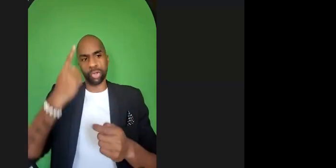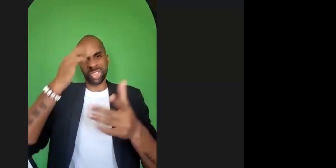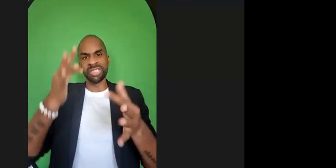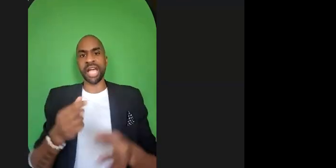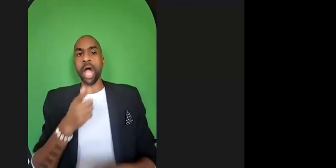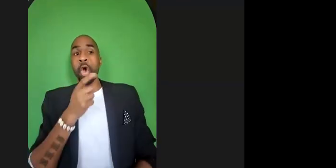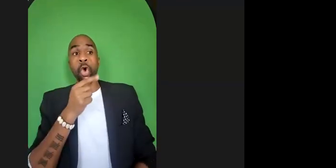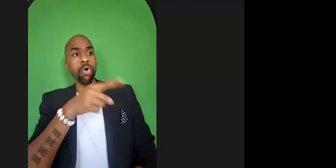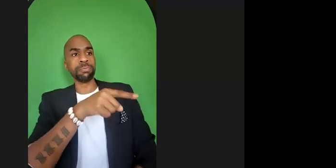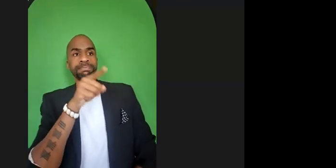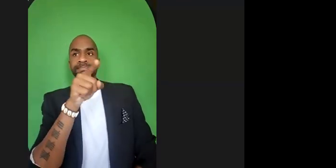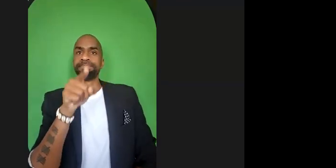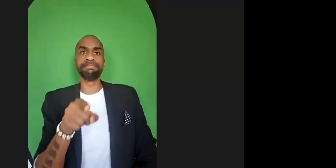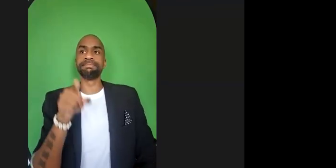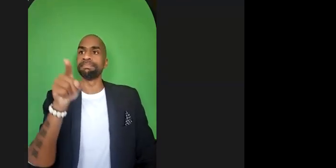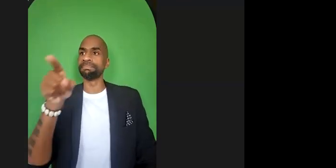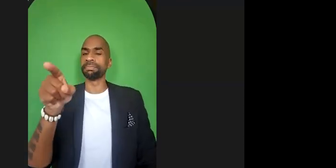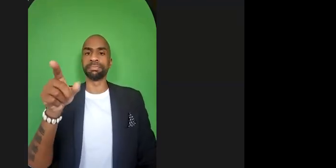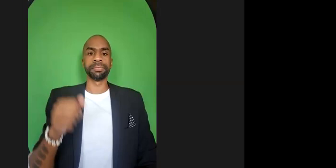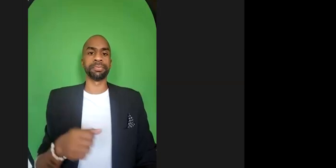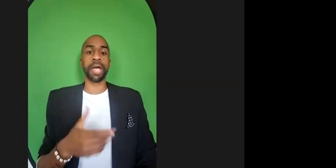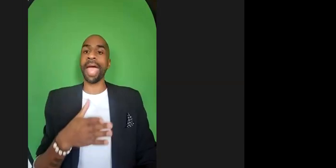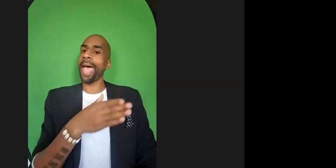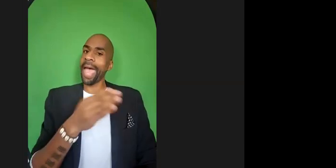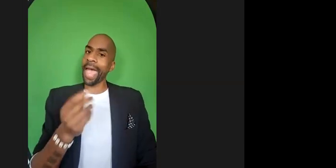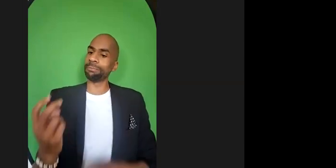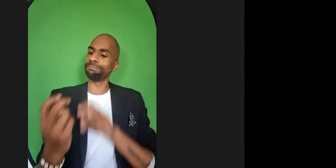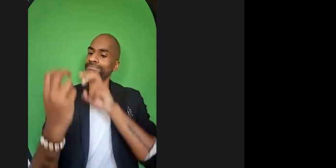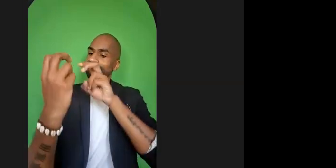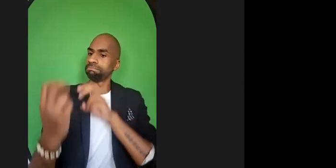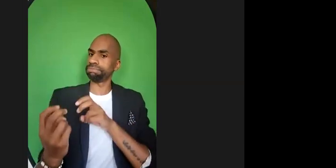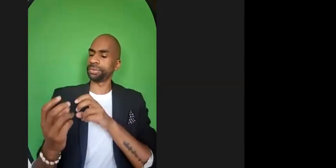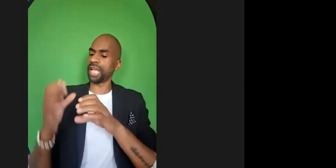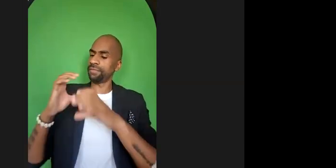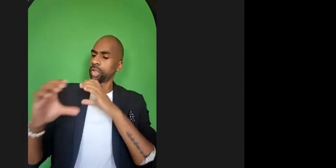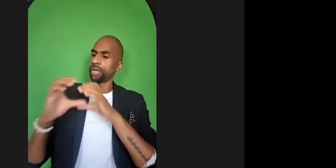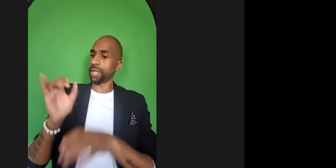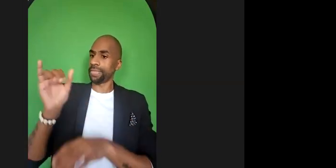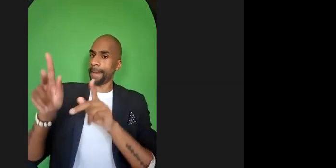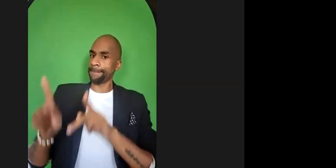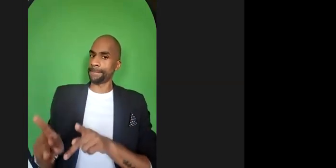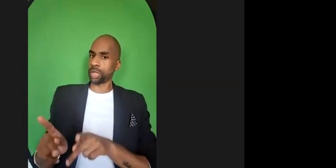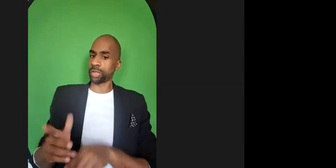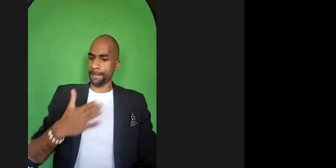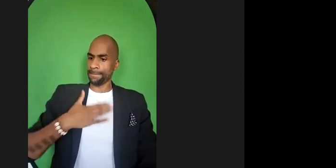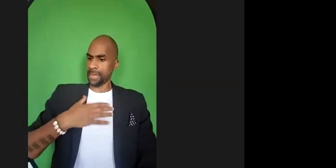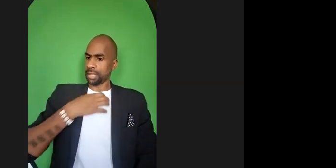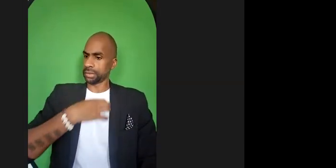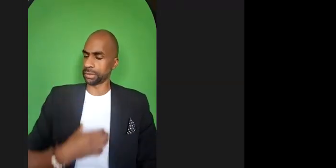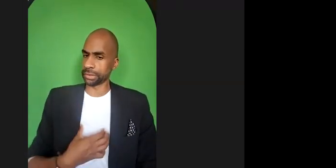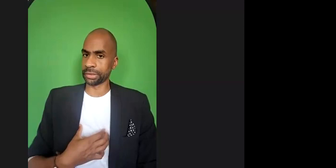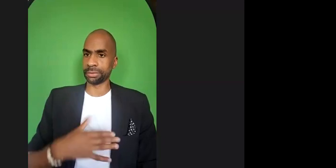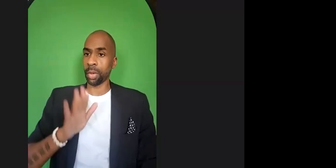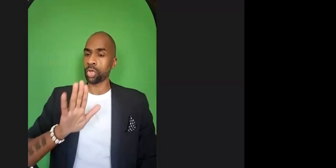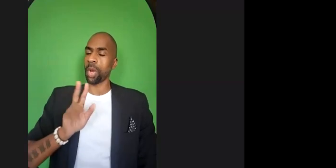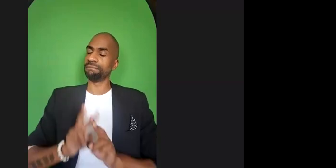maker early on. And then to have conversations with that person about your overall values and